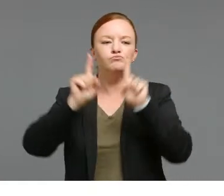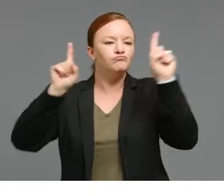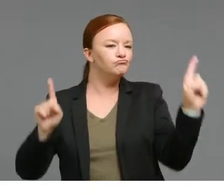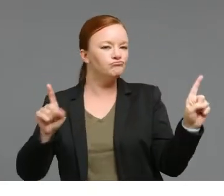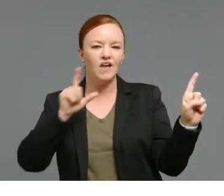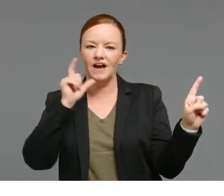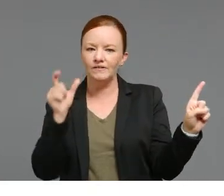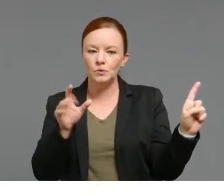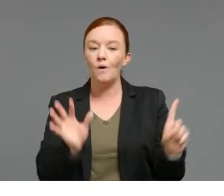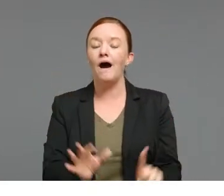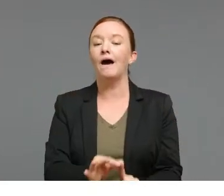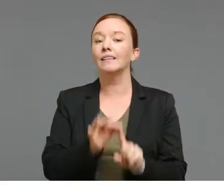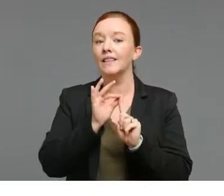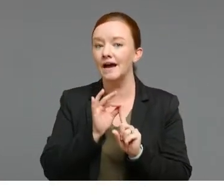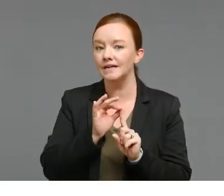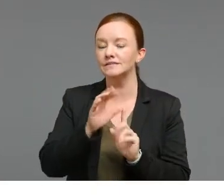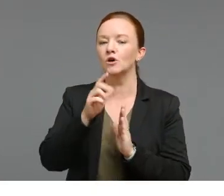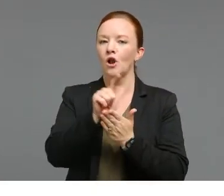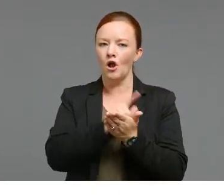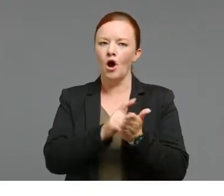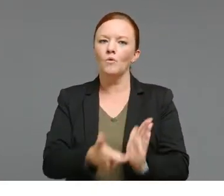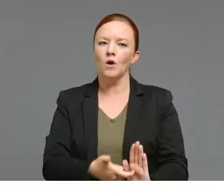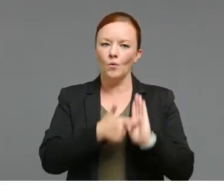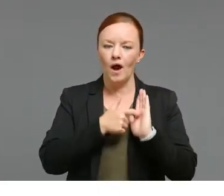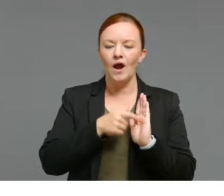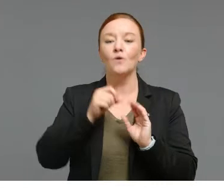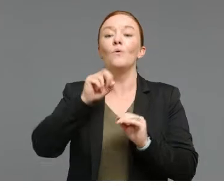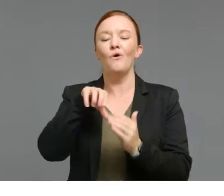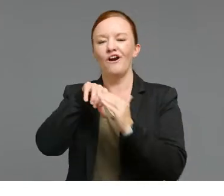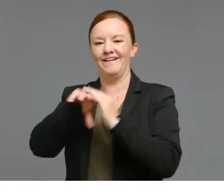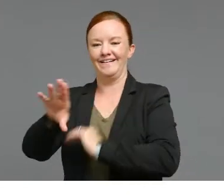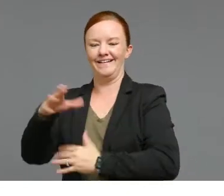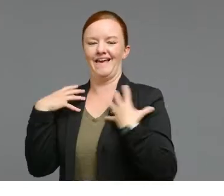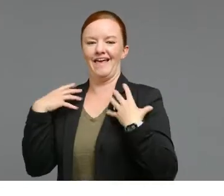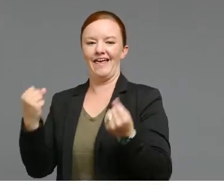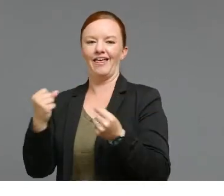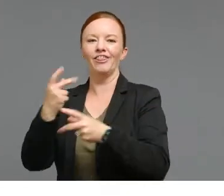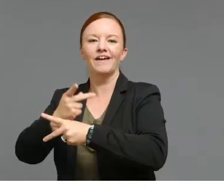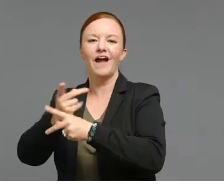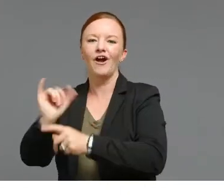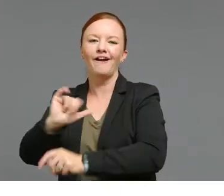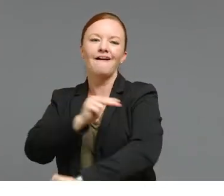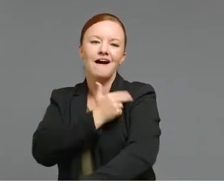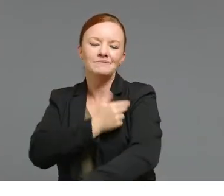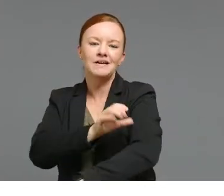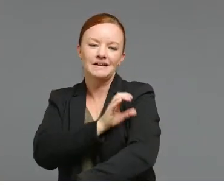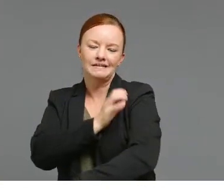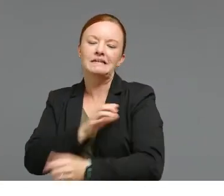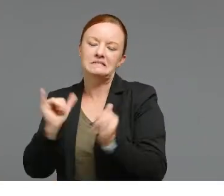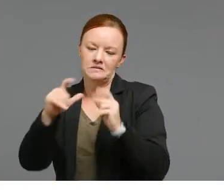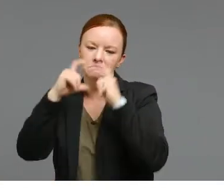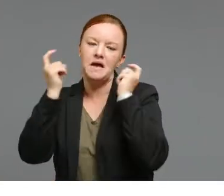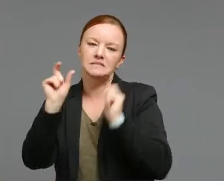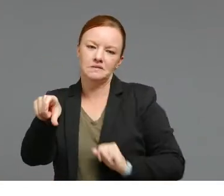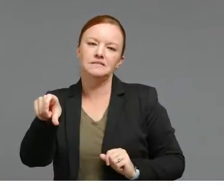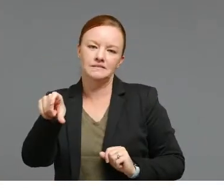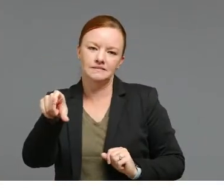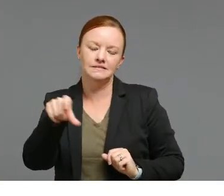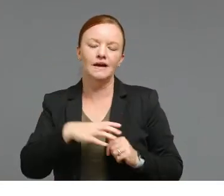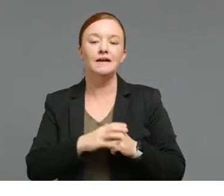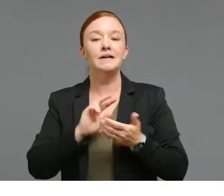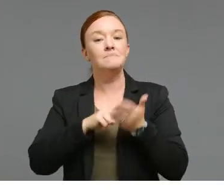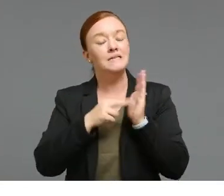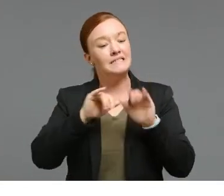by law or healthcare institutions. And so they can resume domestic travel without having to get tested or